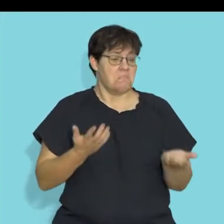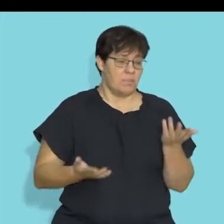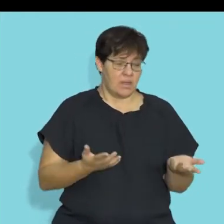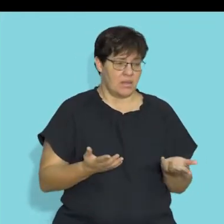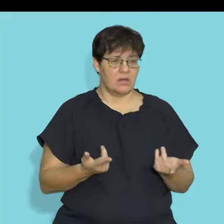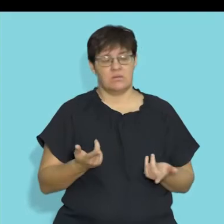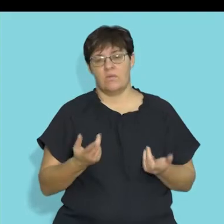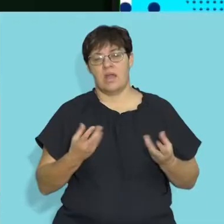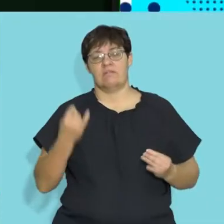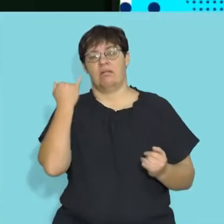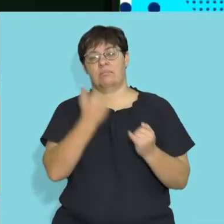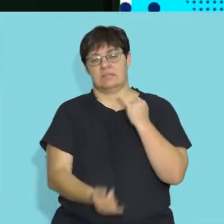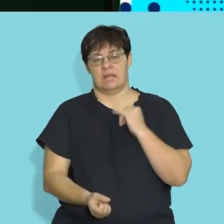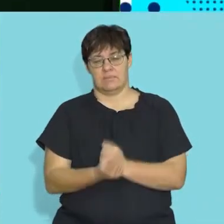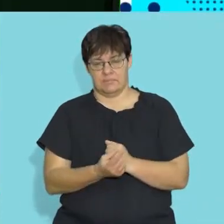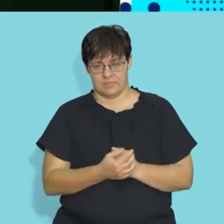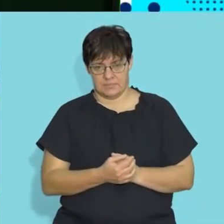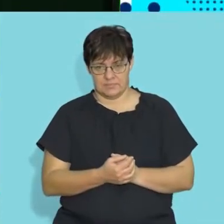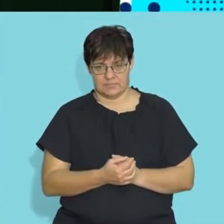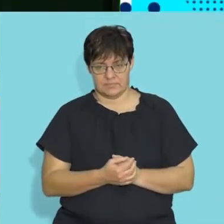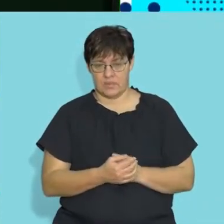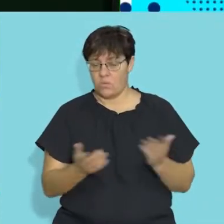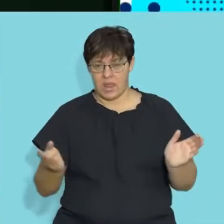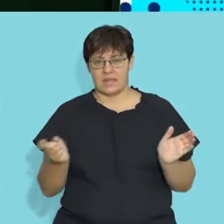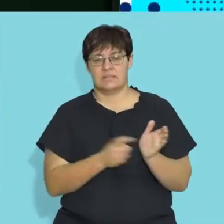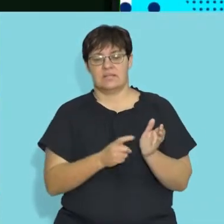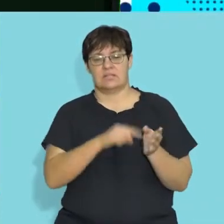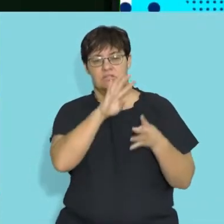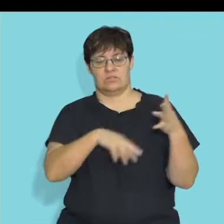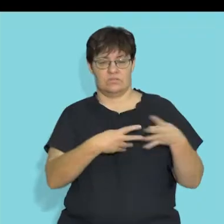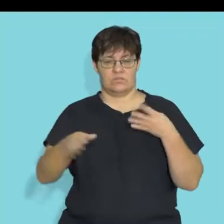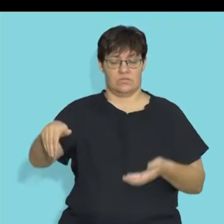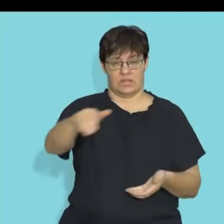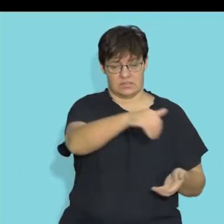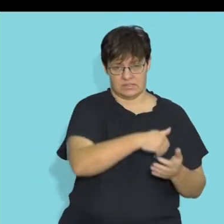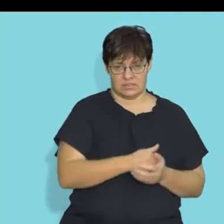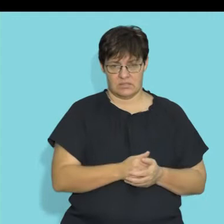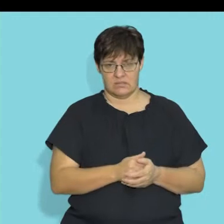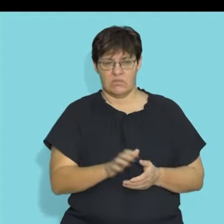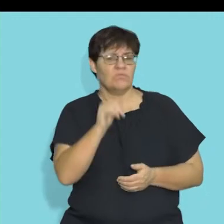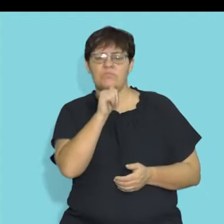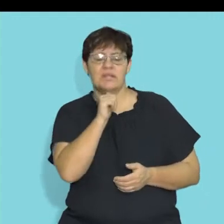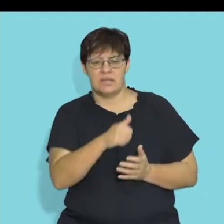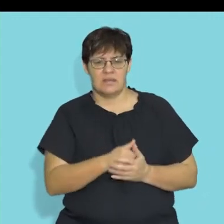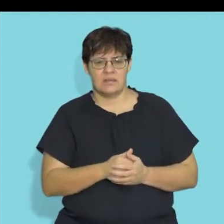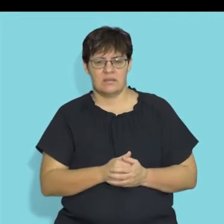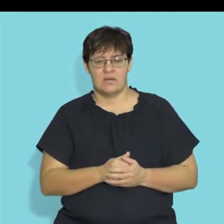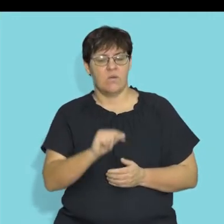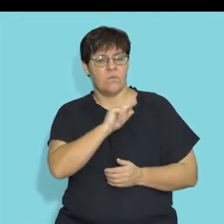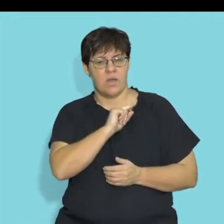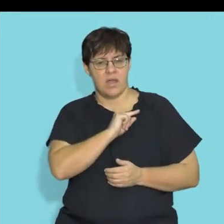if perchance you've made an error in the debtors collection schedule here somewhere? It doesn't